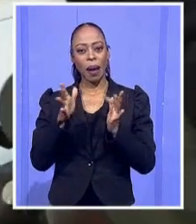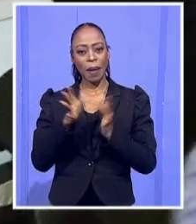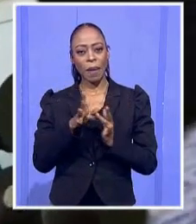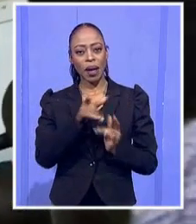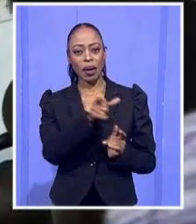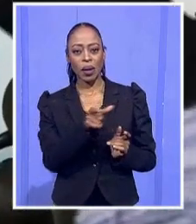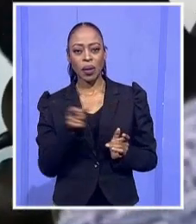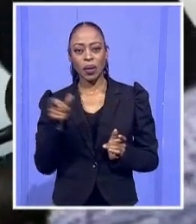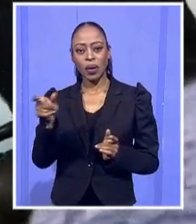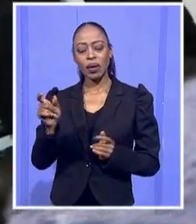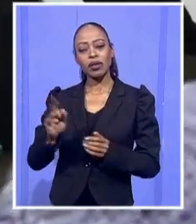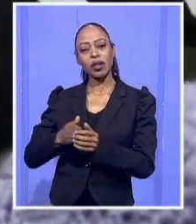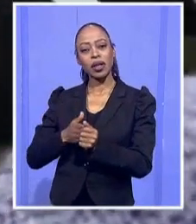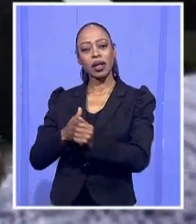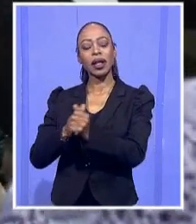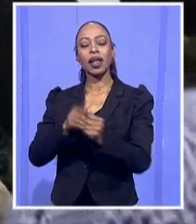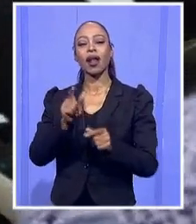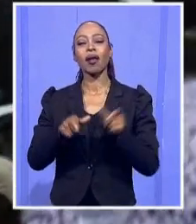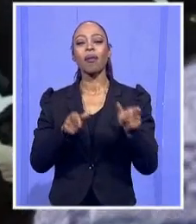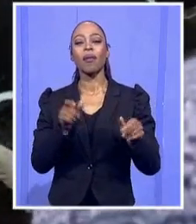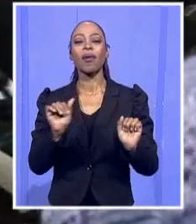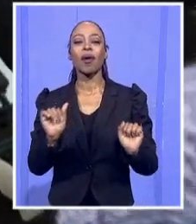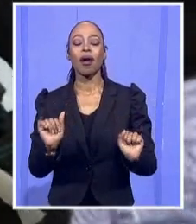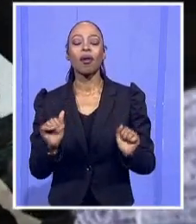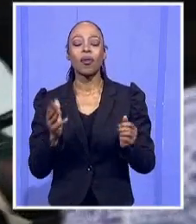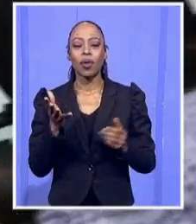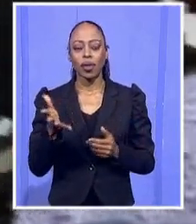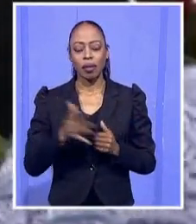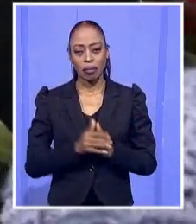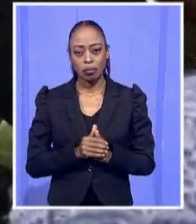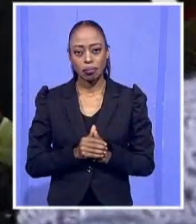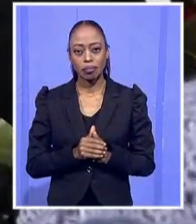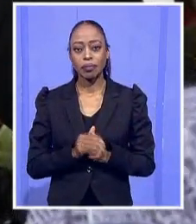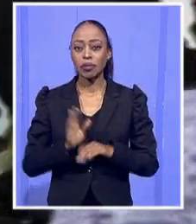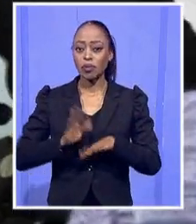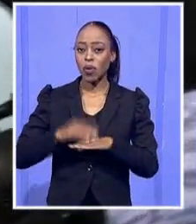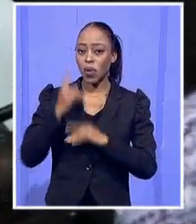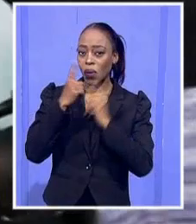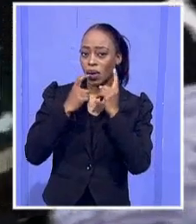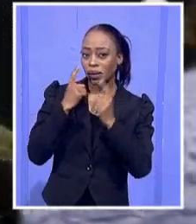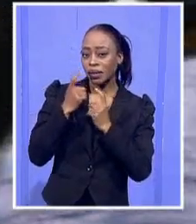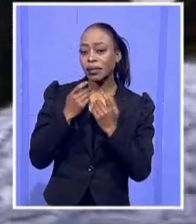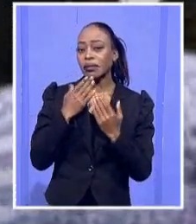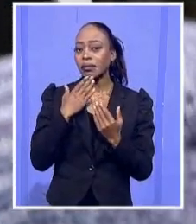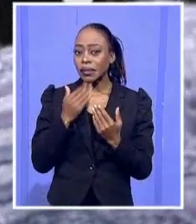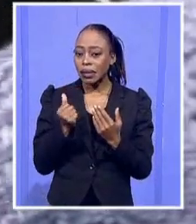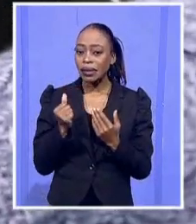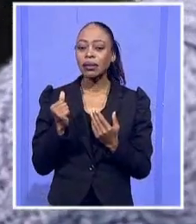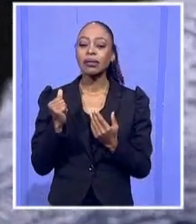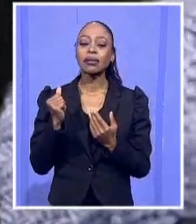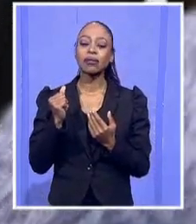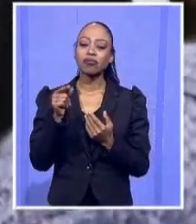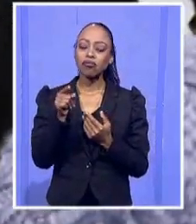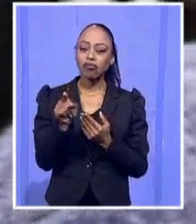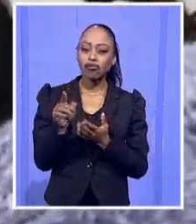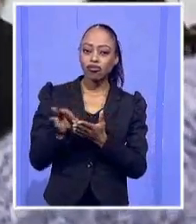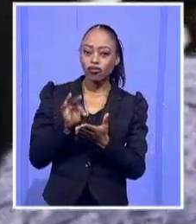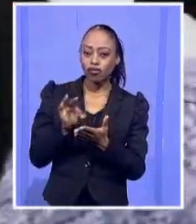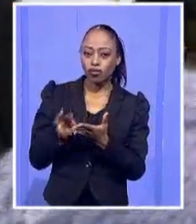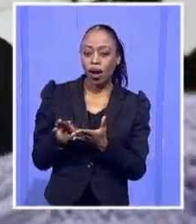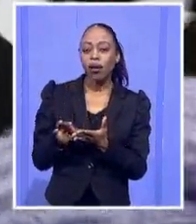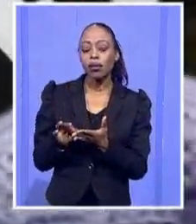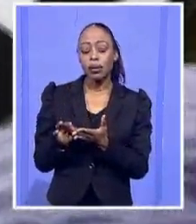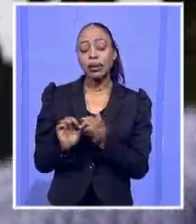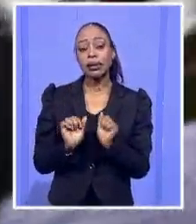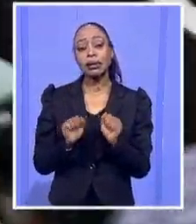people to Canaan. So let's wait and see. Unless you have any other question, he's continuing to mark his ballots as we speak now. He